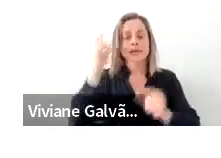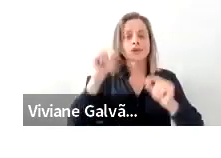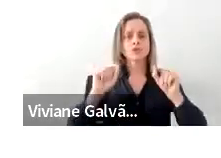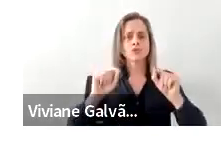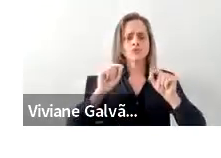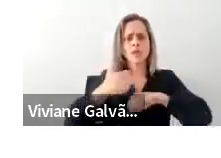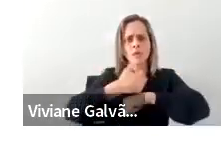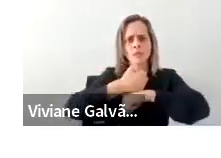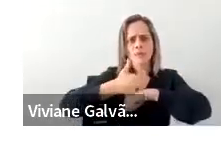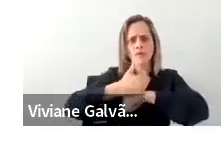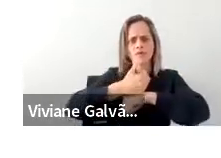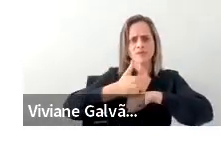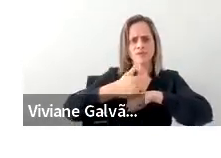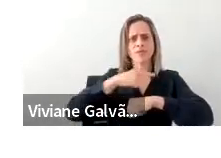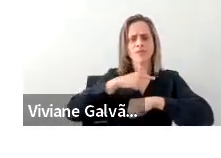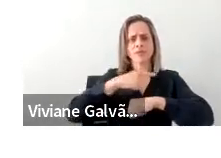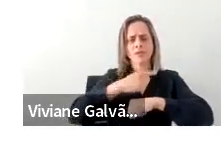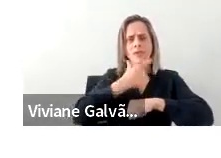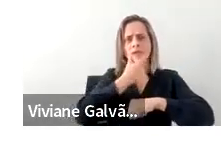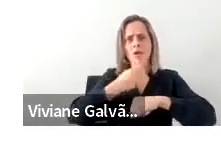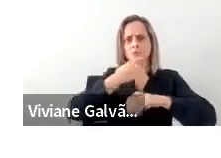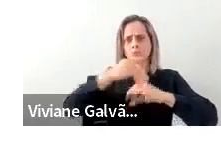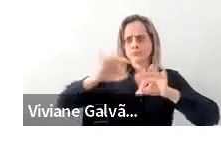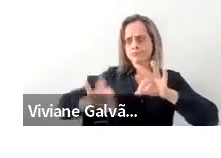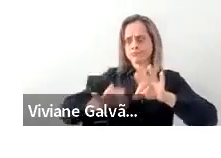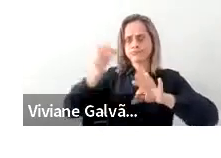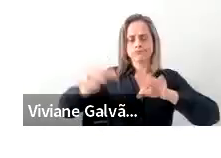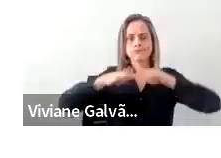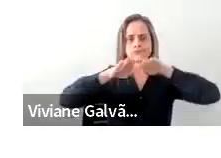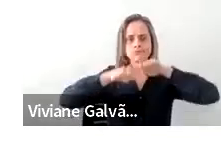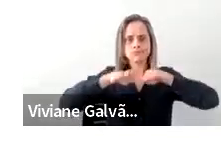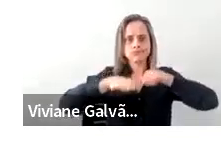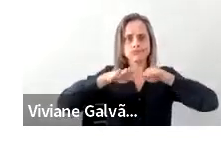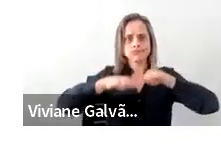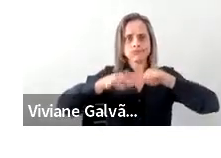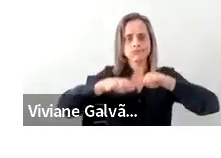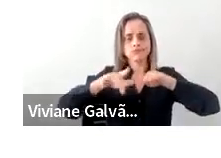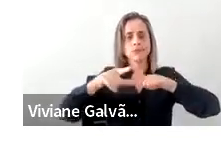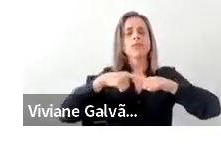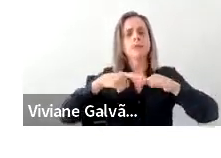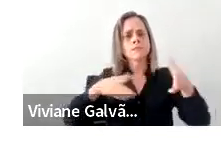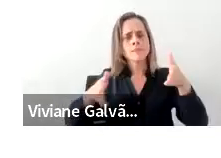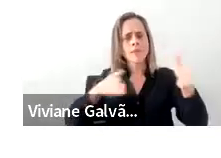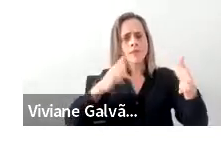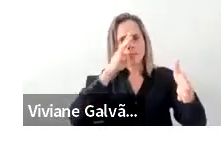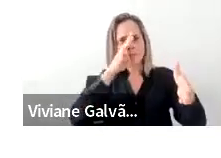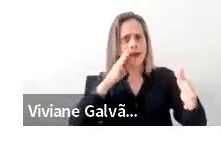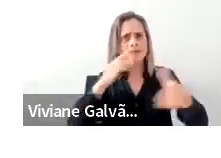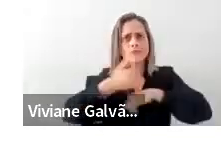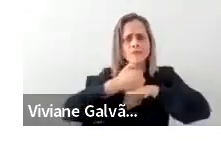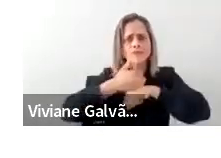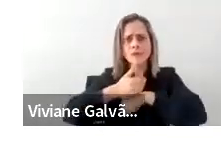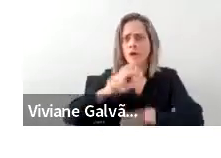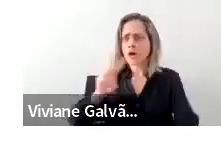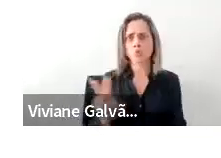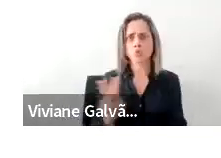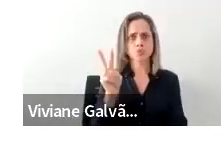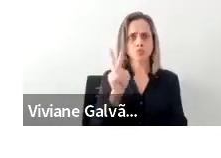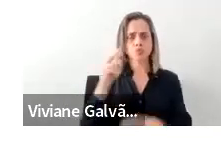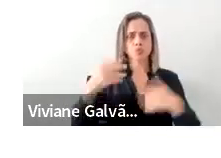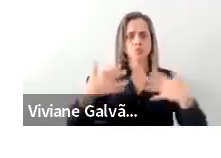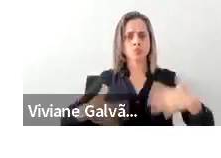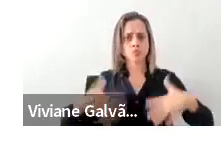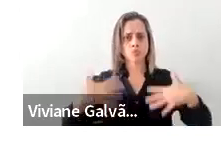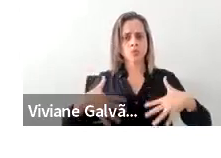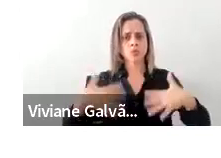So here then, any value form is identical with the usefulness of the products of